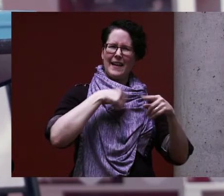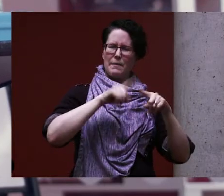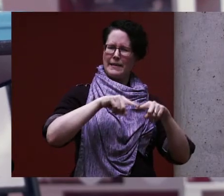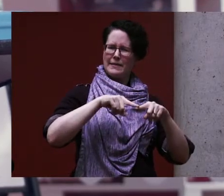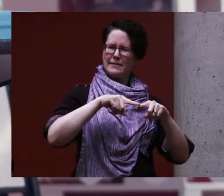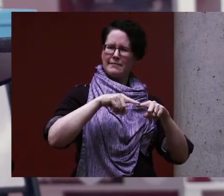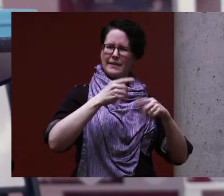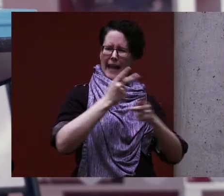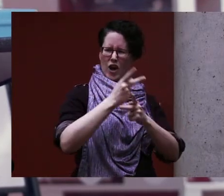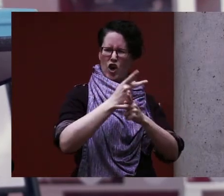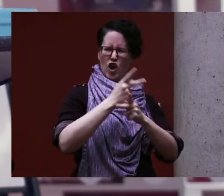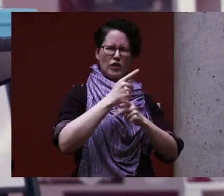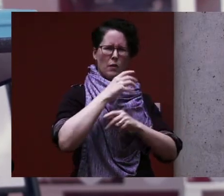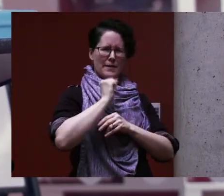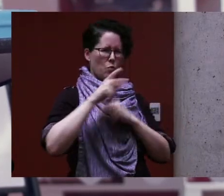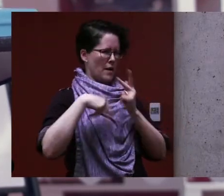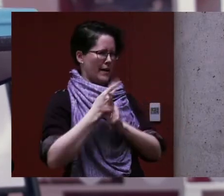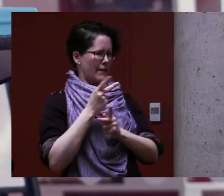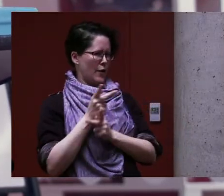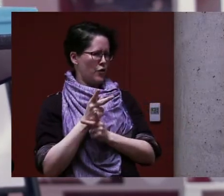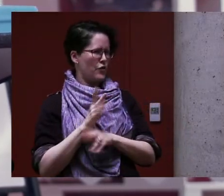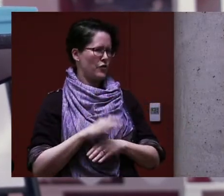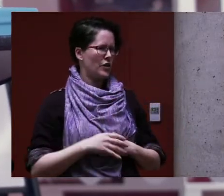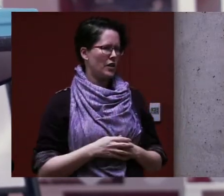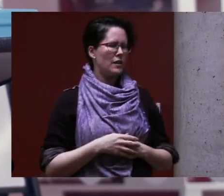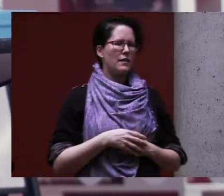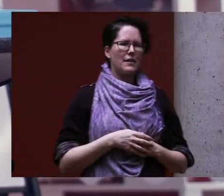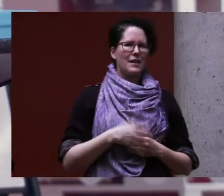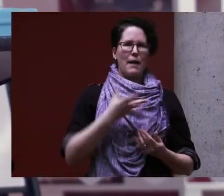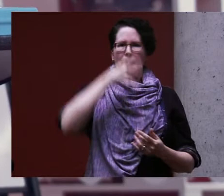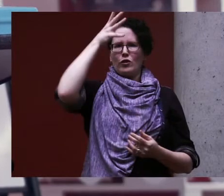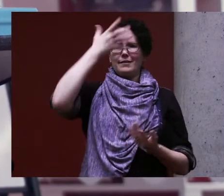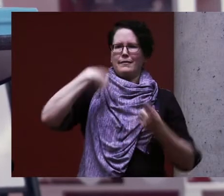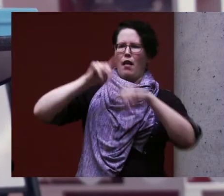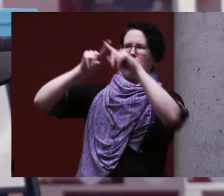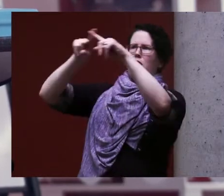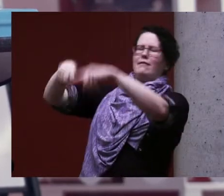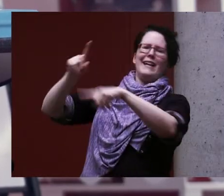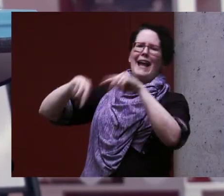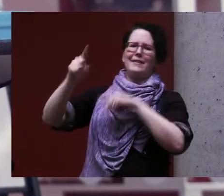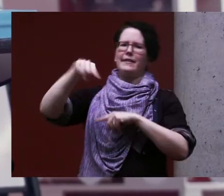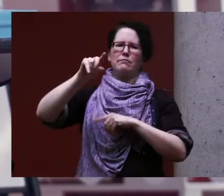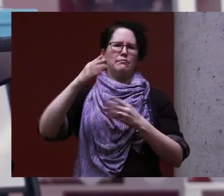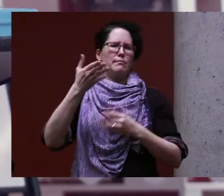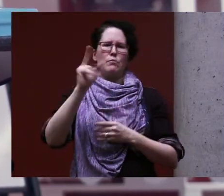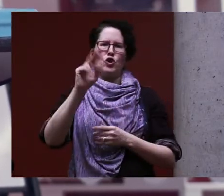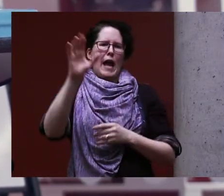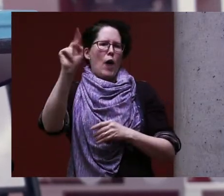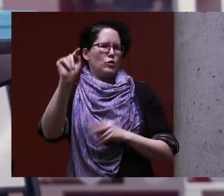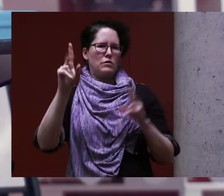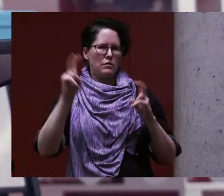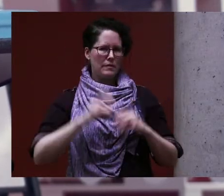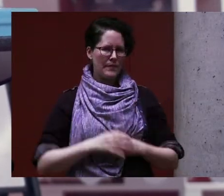couldn't do it all with burnout. But sometimes the caregivers wouldn't show up, and